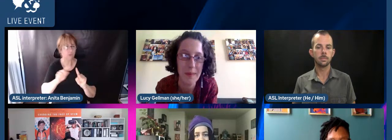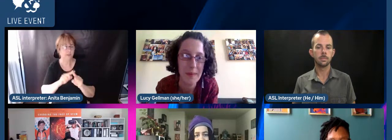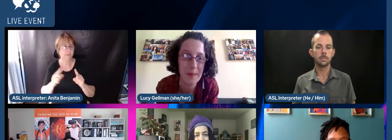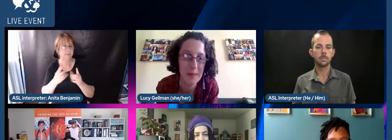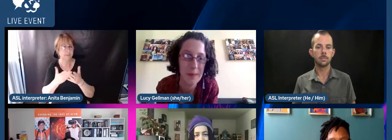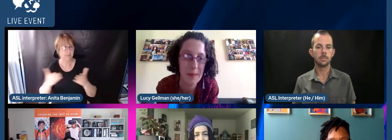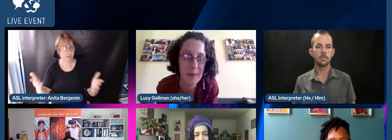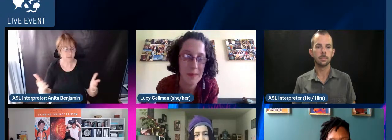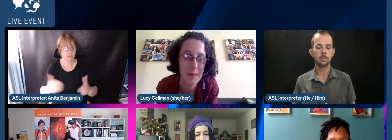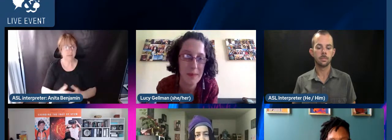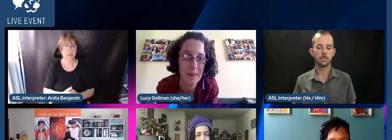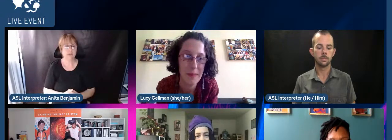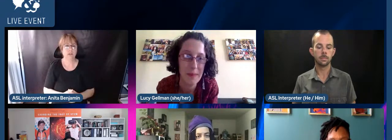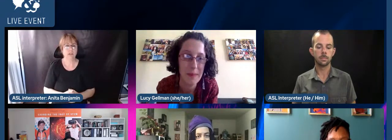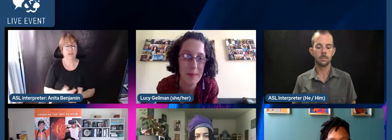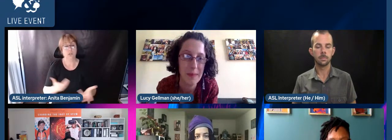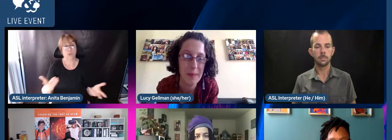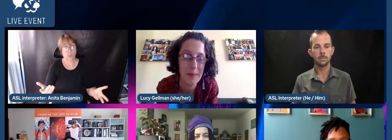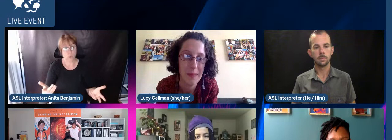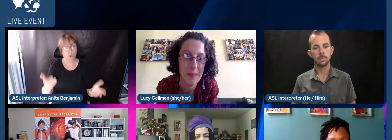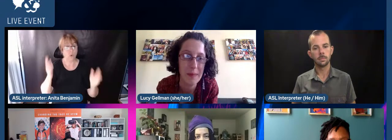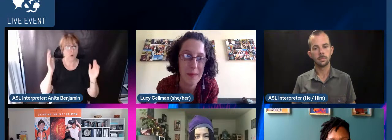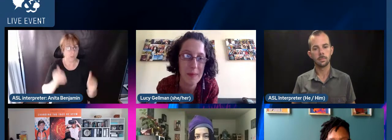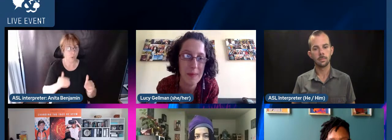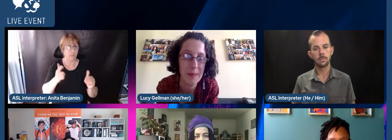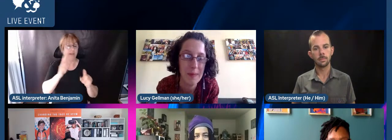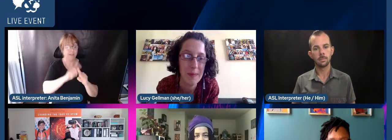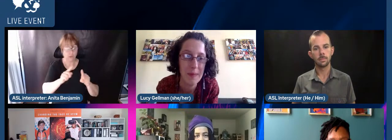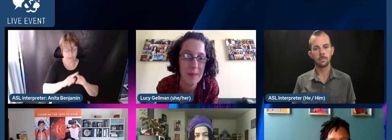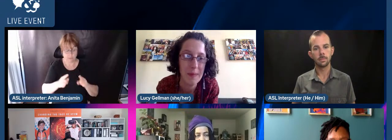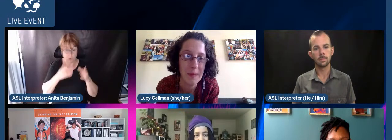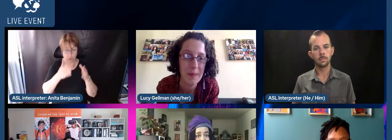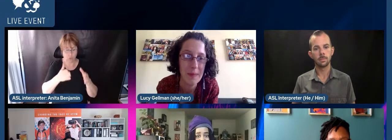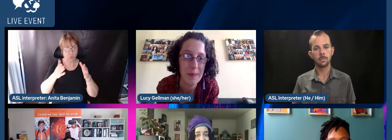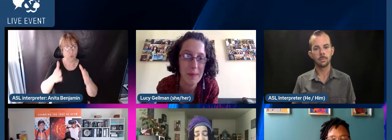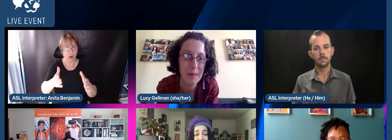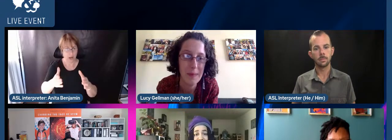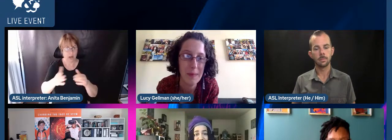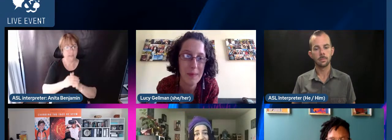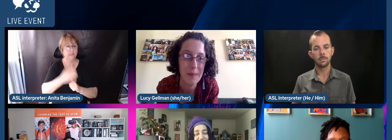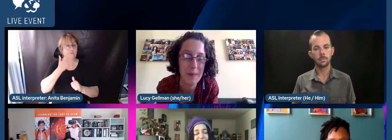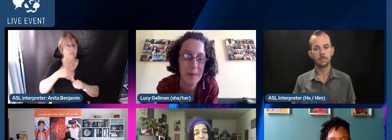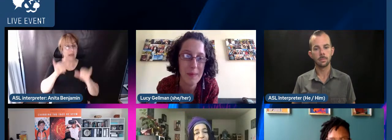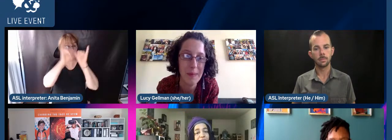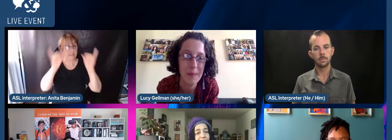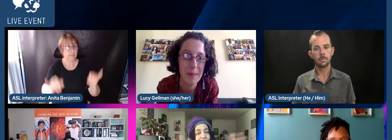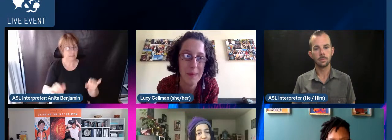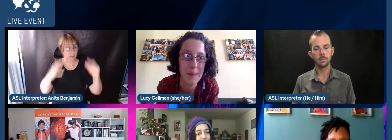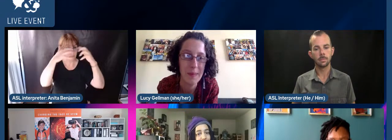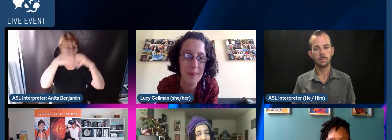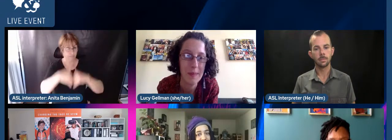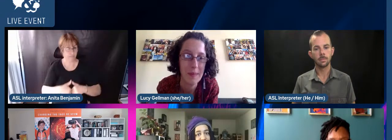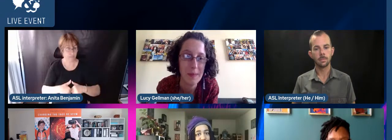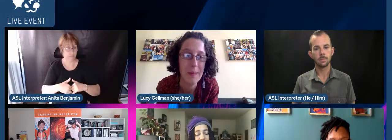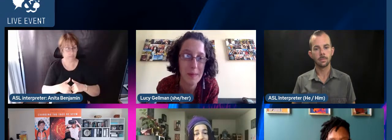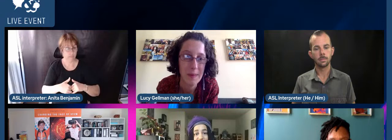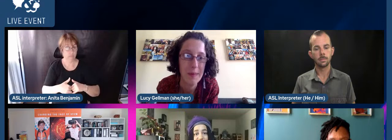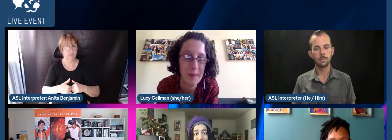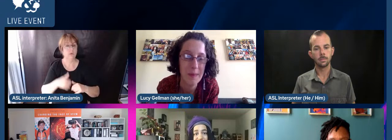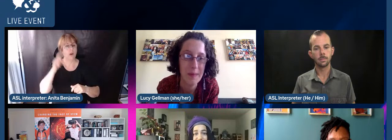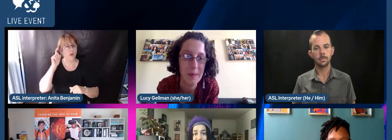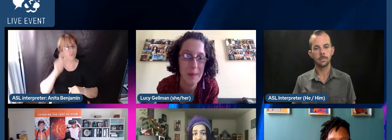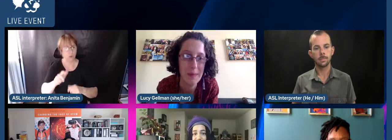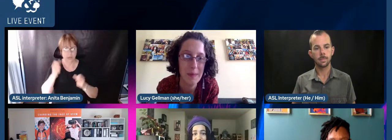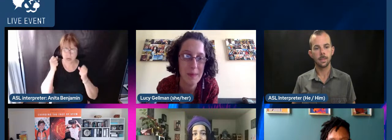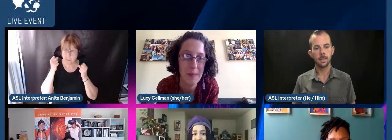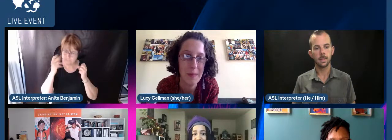like to think that there are a lot of different ways to dismantle bad systems, and I think we need a lot of them. I think we need